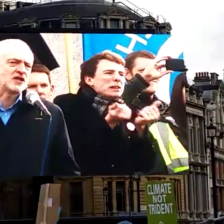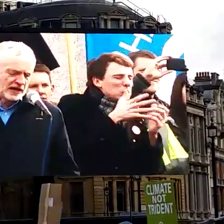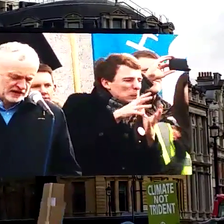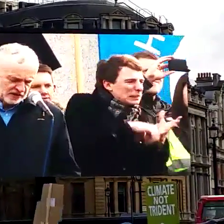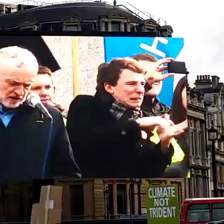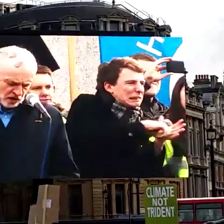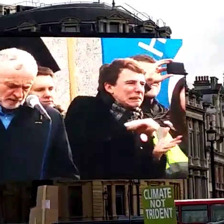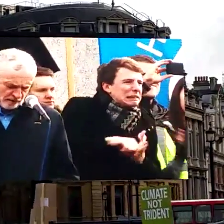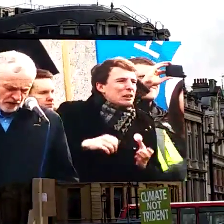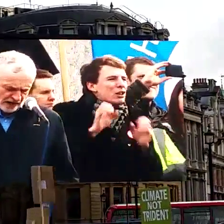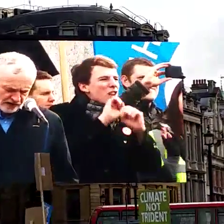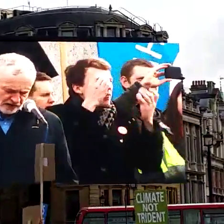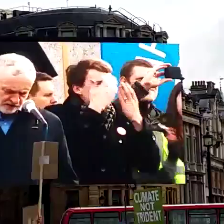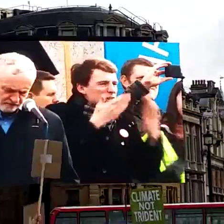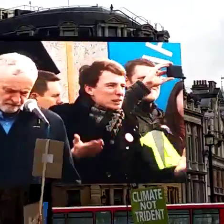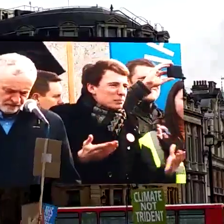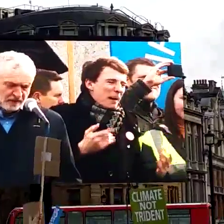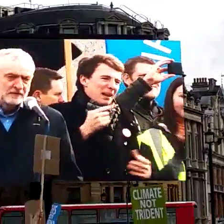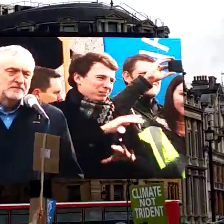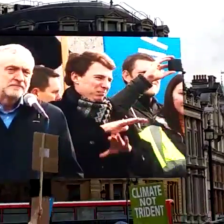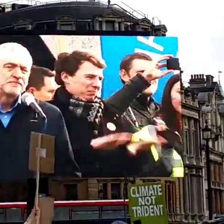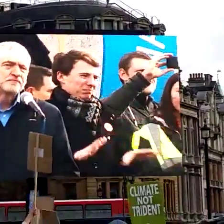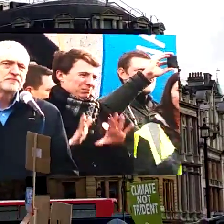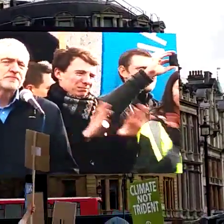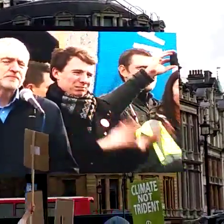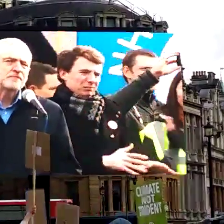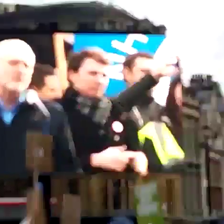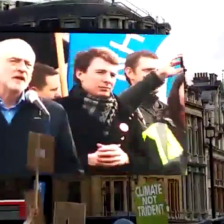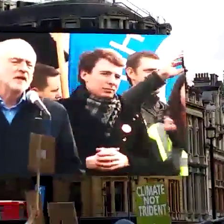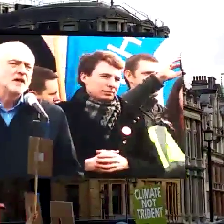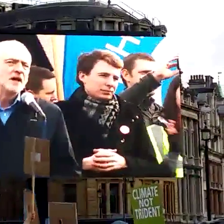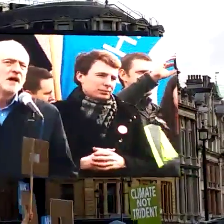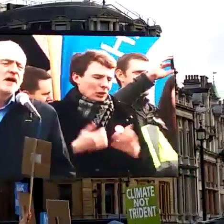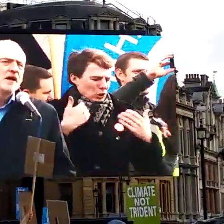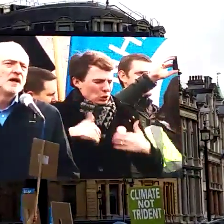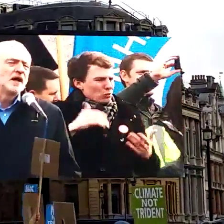respecting each other's human rights.